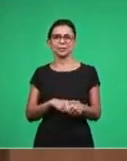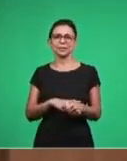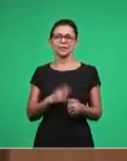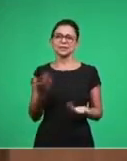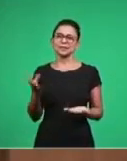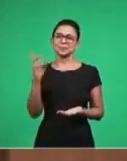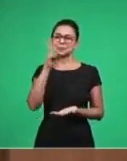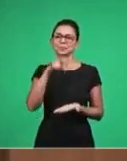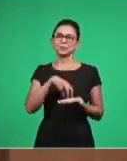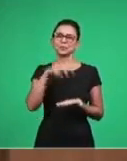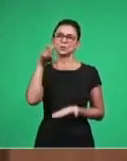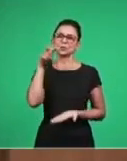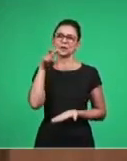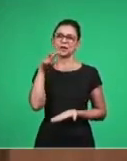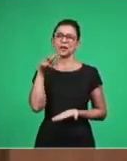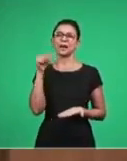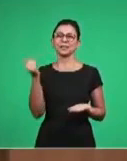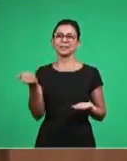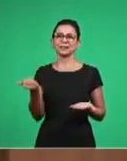information directly from the church.